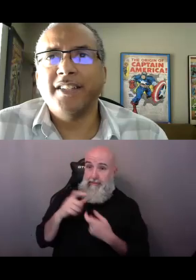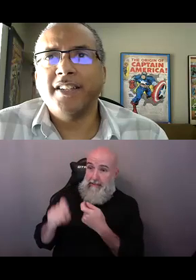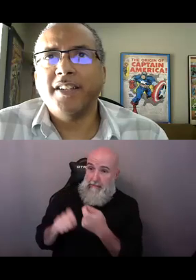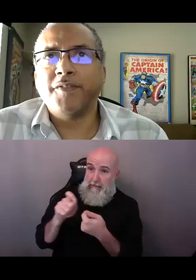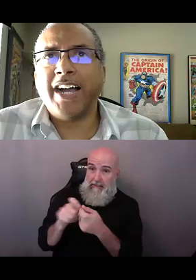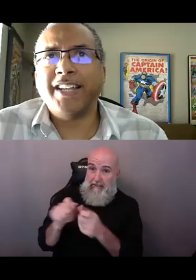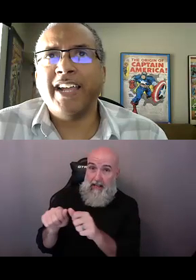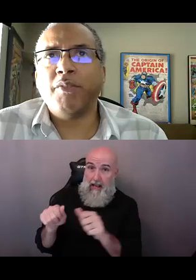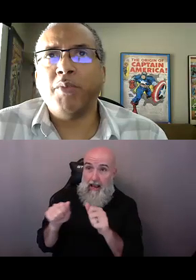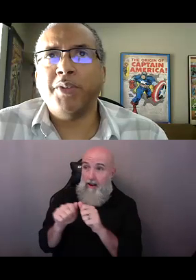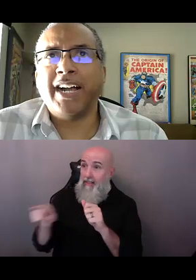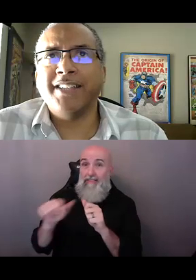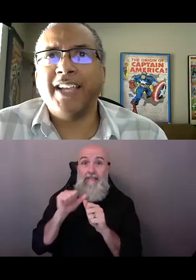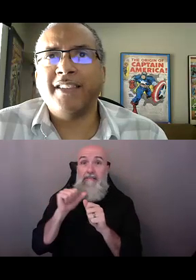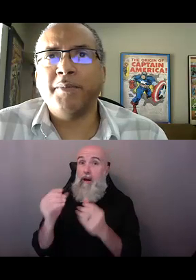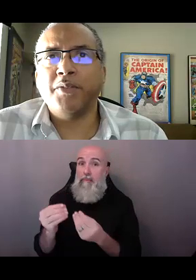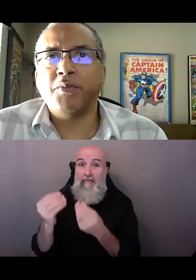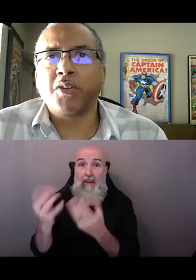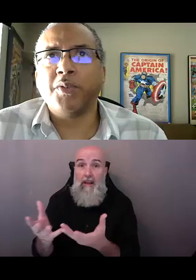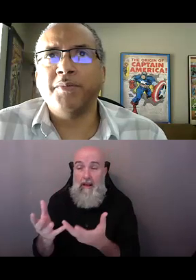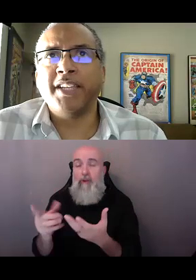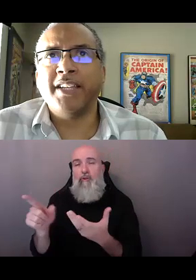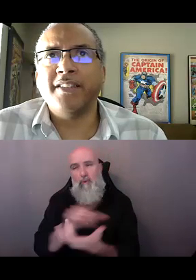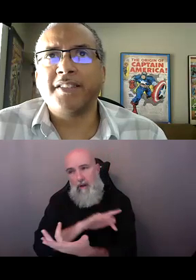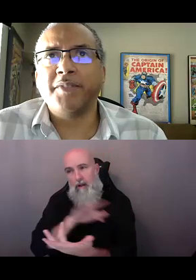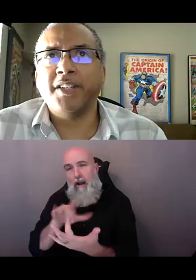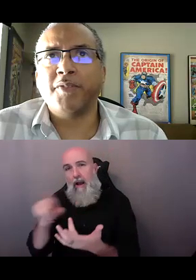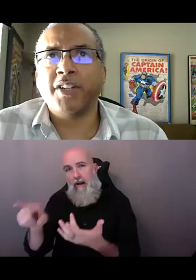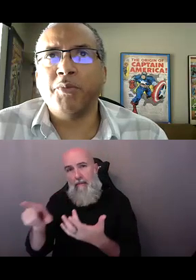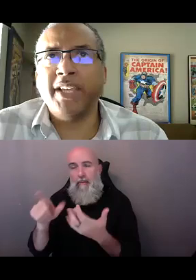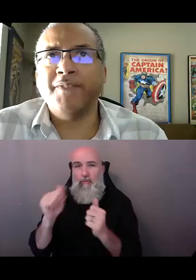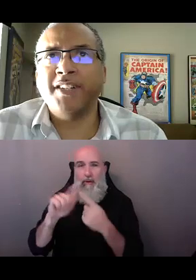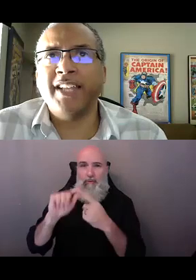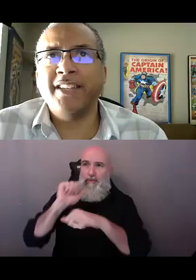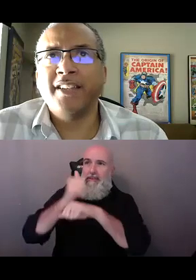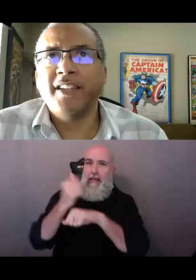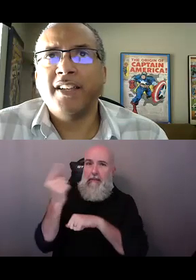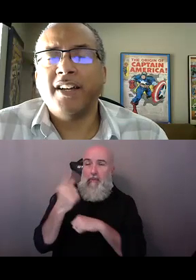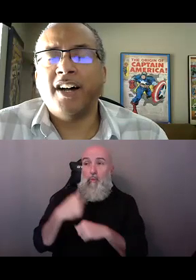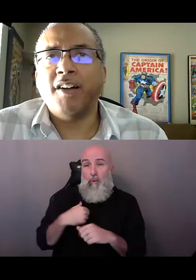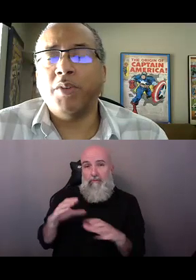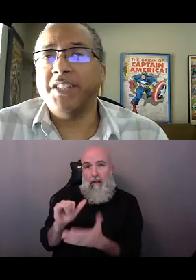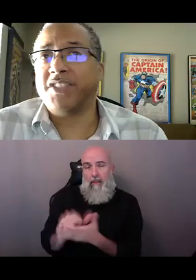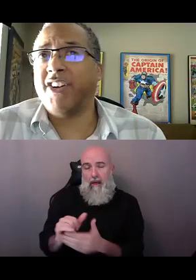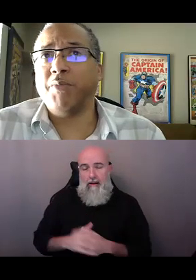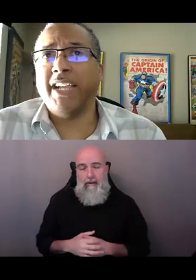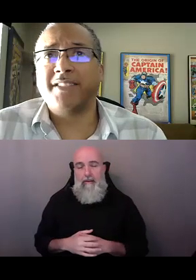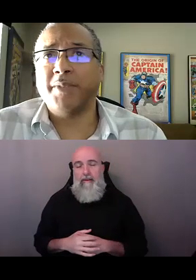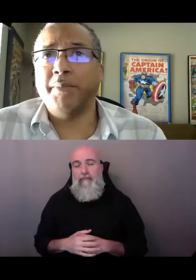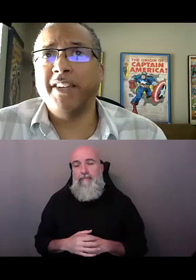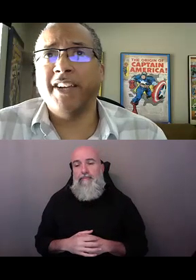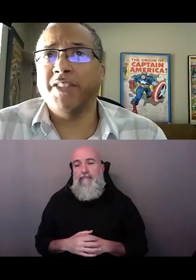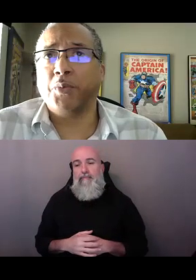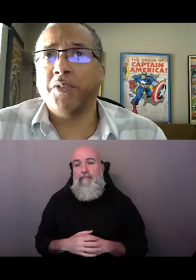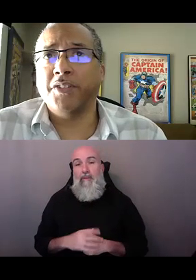not providing that, we would contact them and work with them to get something up and running. We have done that. When it started, we had some